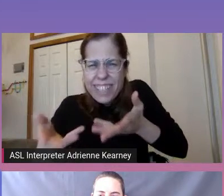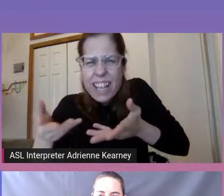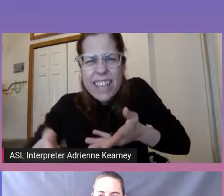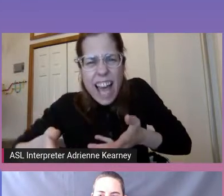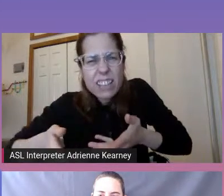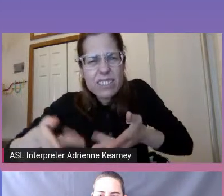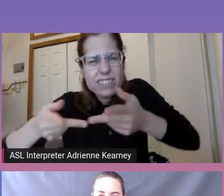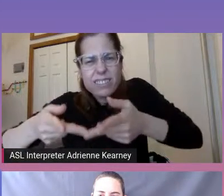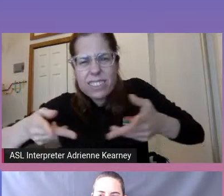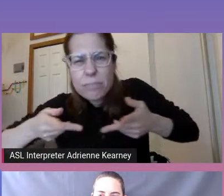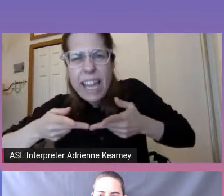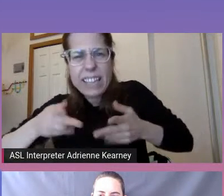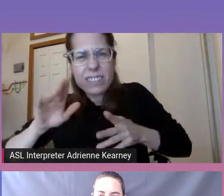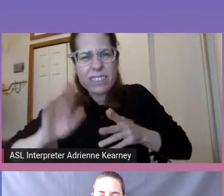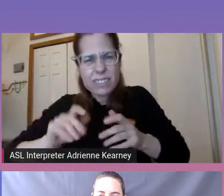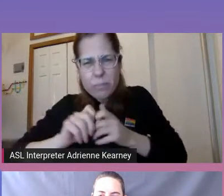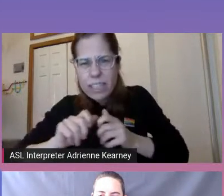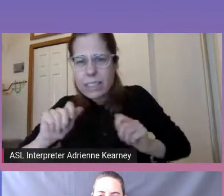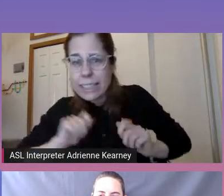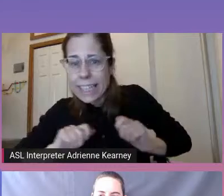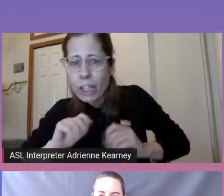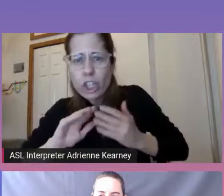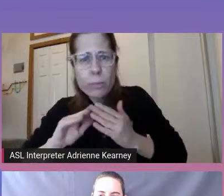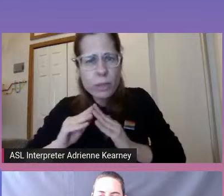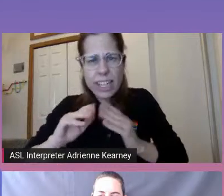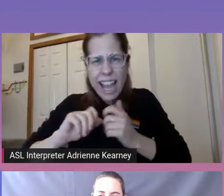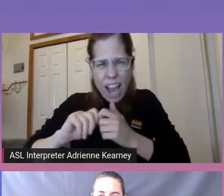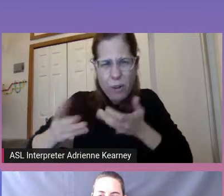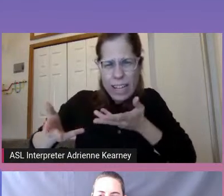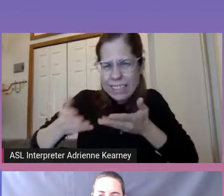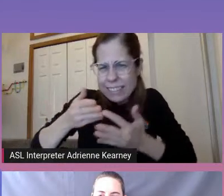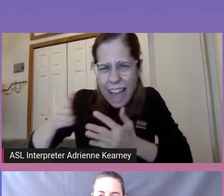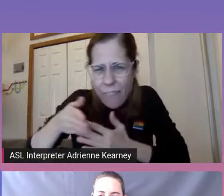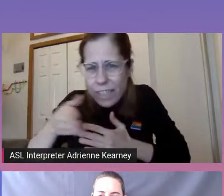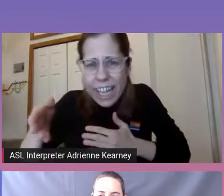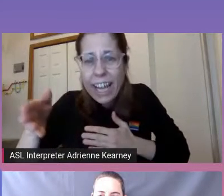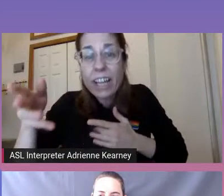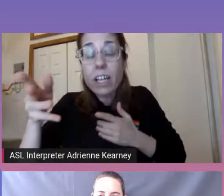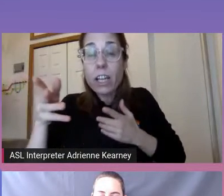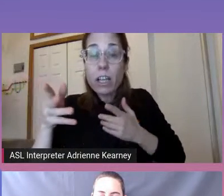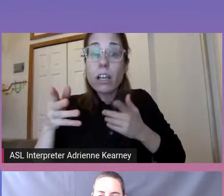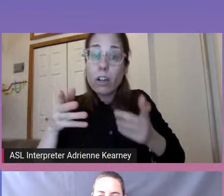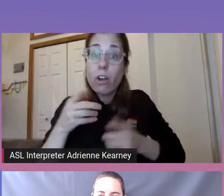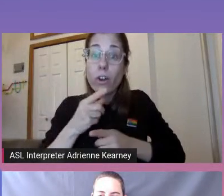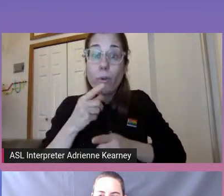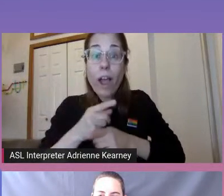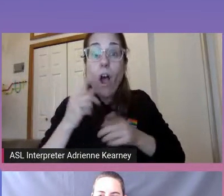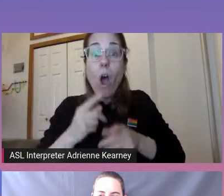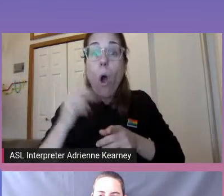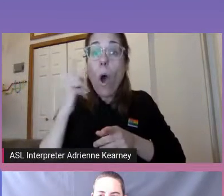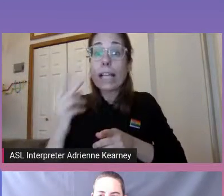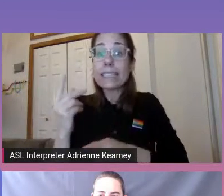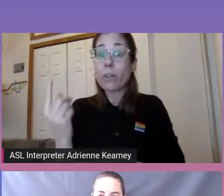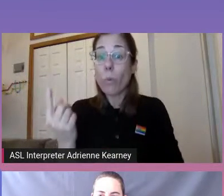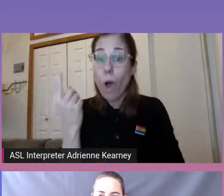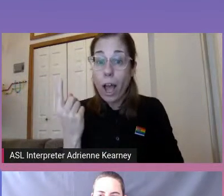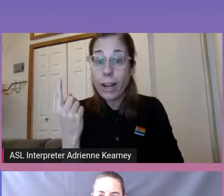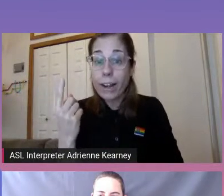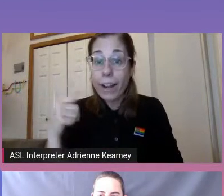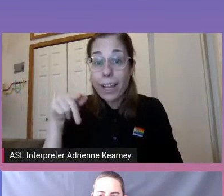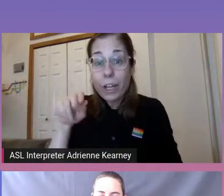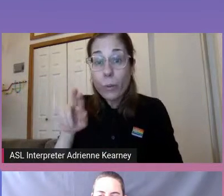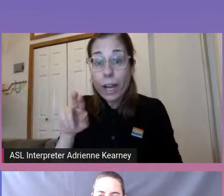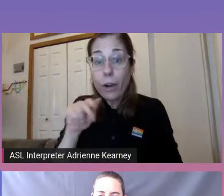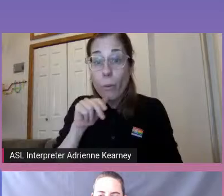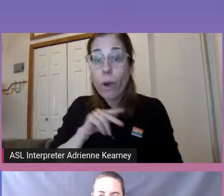there can, you know, that you're saying, you know, I see this one queer woman, I look up to her, and she